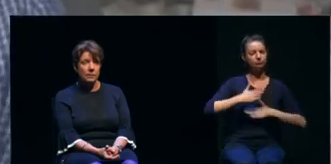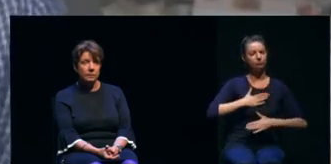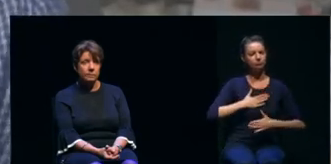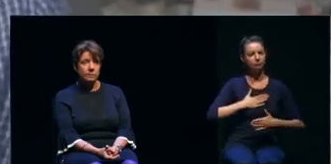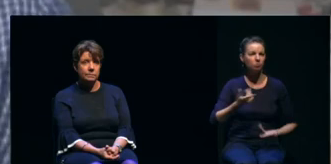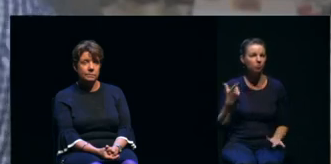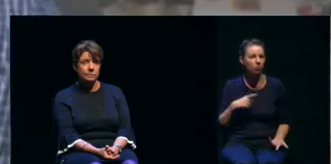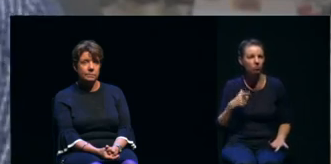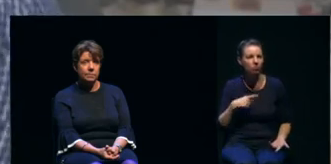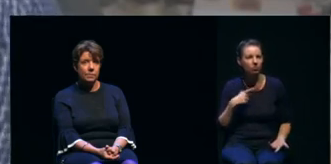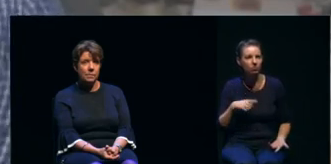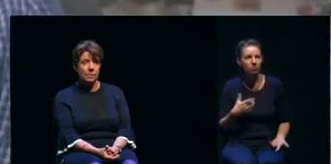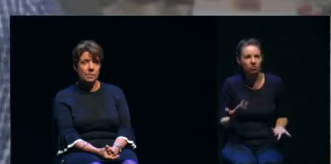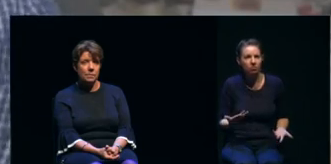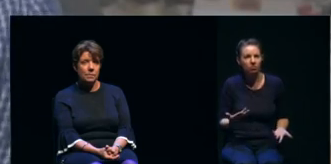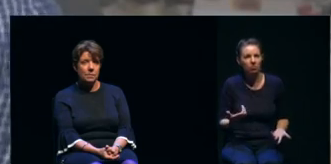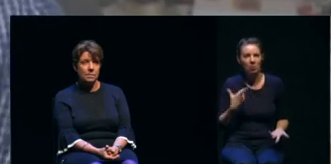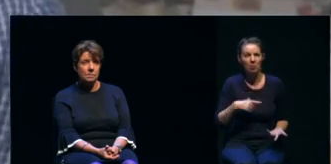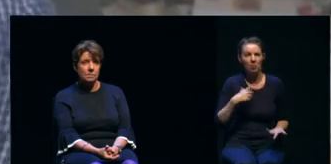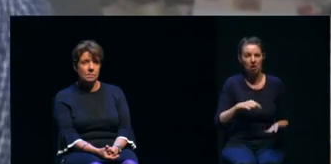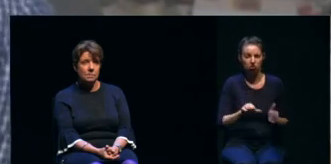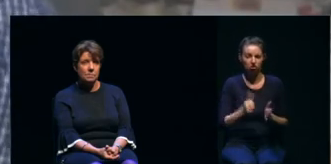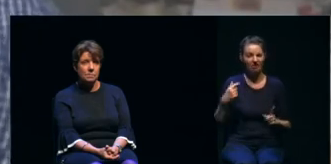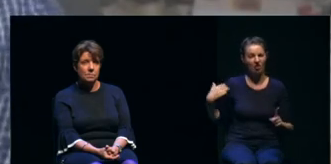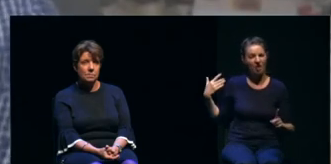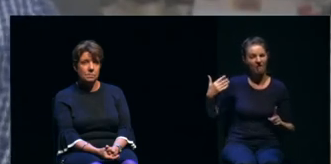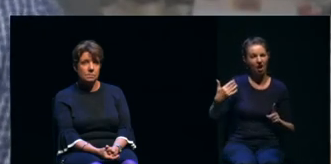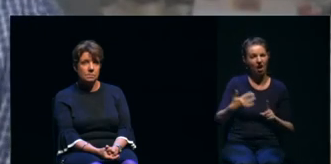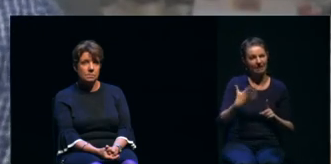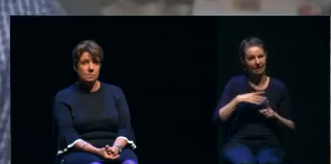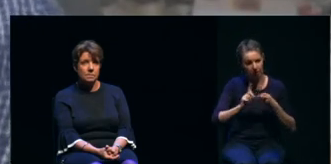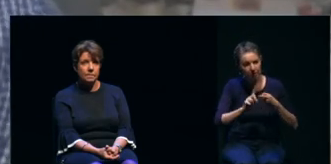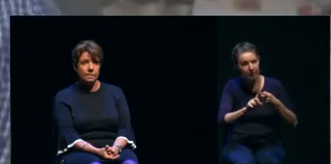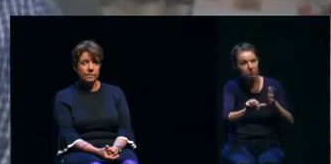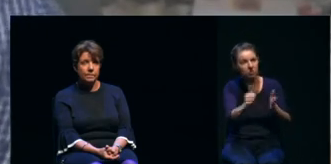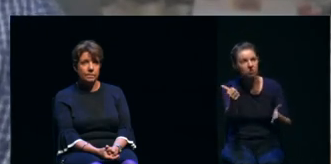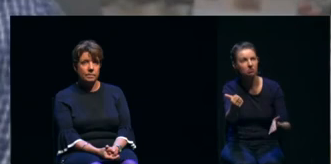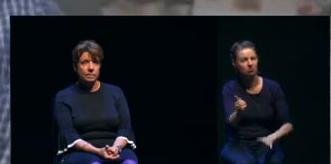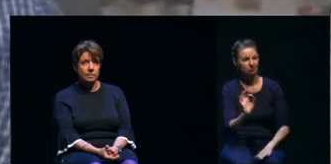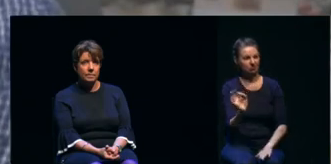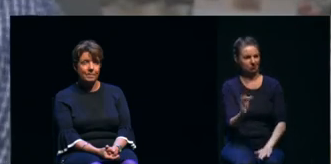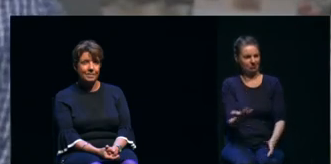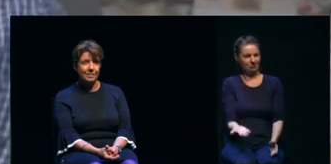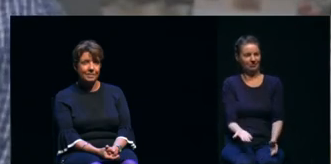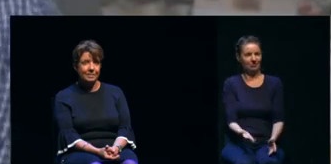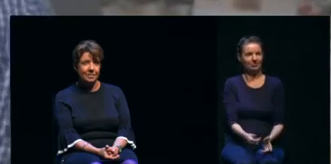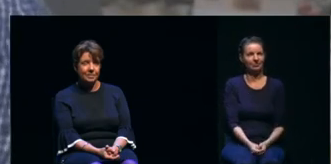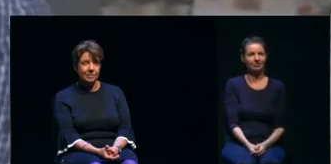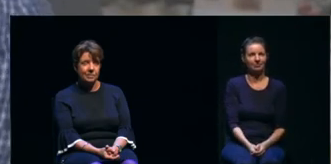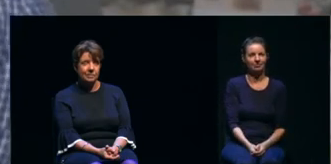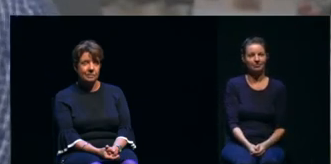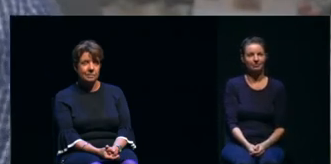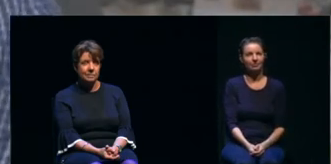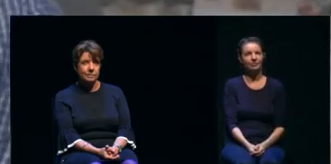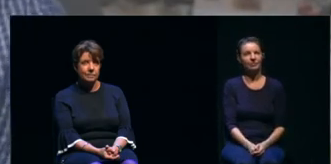why? Like, just because something's been shit forever doesn't mean it should continue being shit forever. I'm sorry to be really basic, but that's, you know, that's a fact of